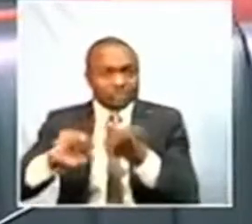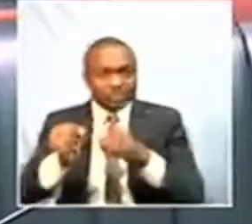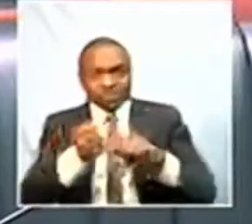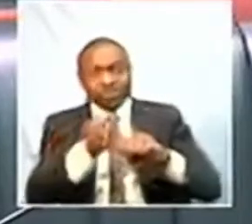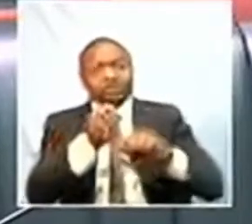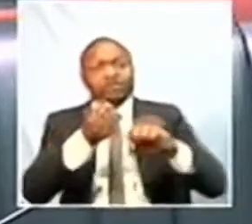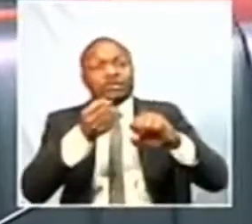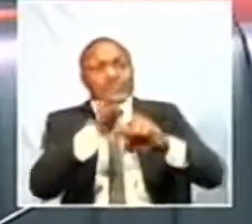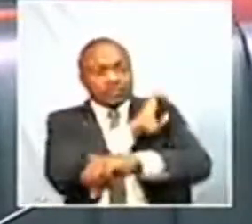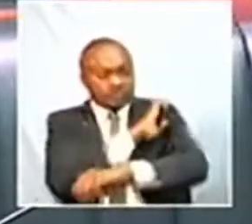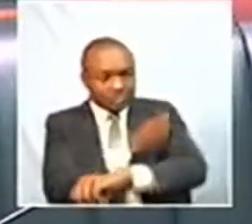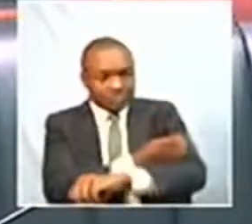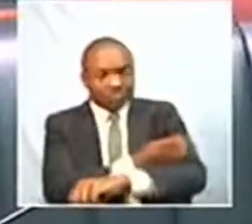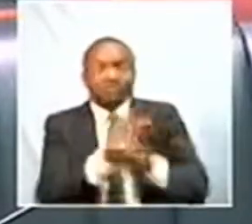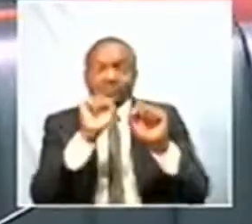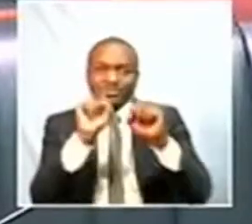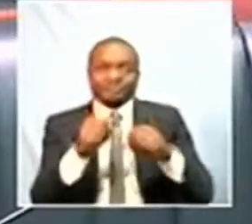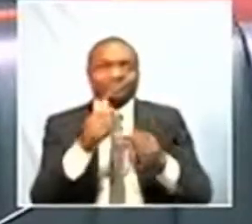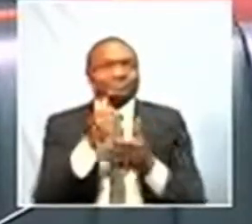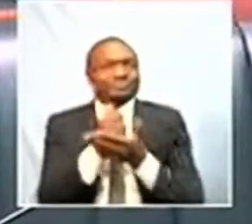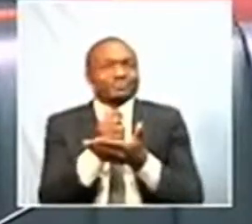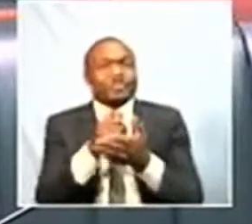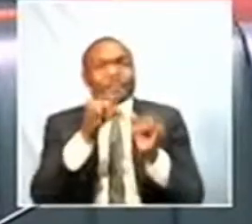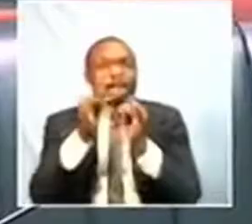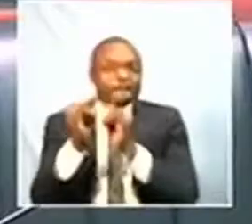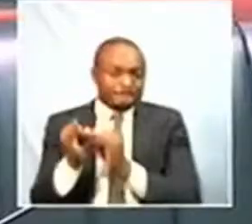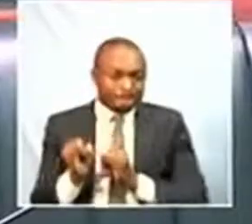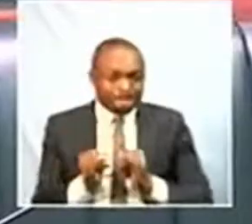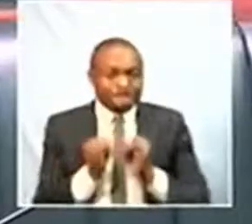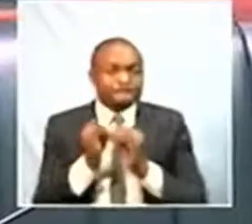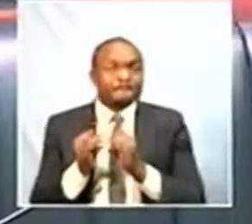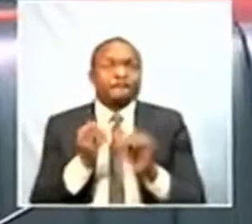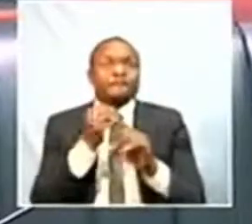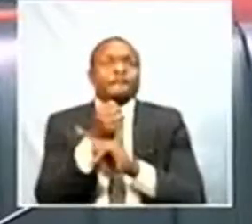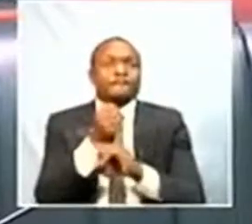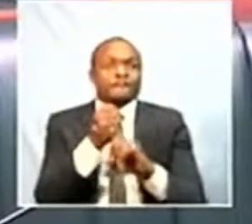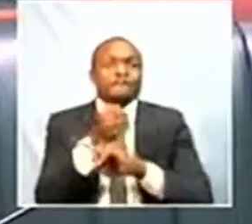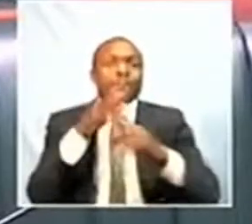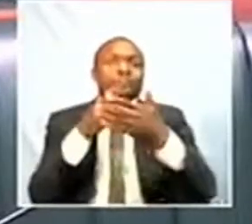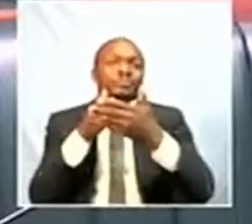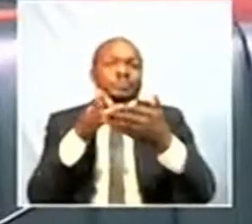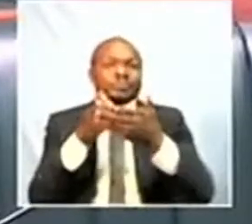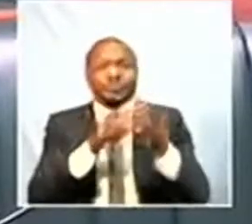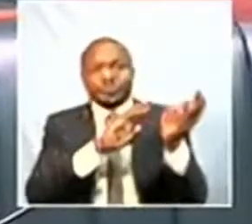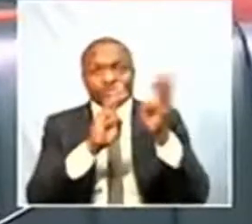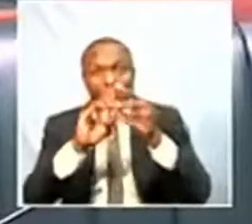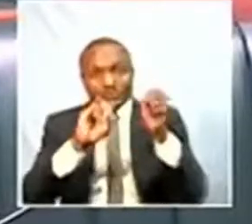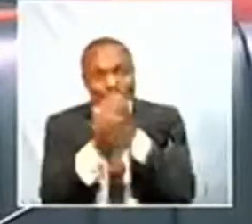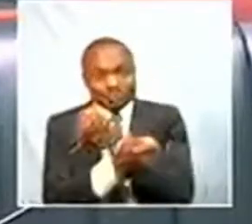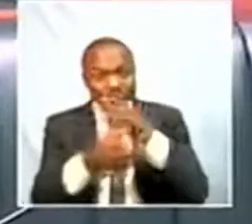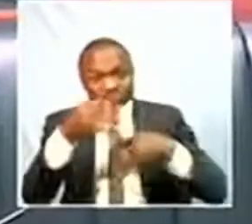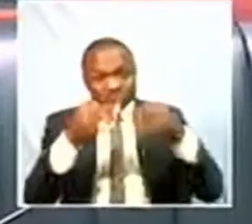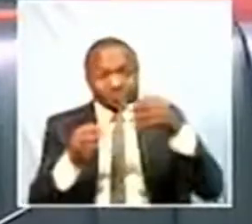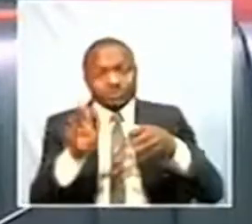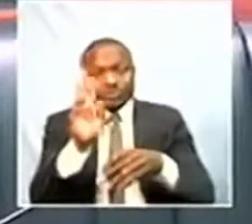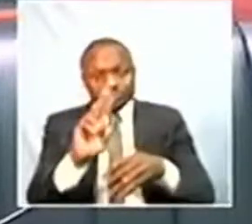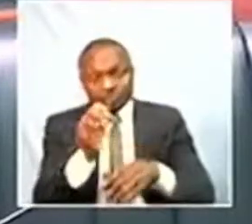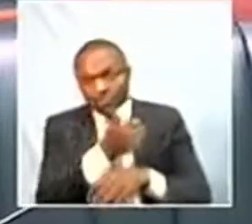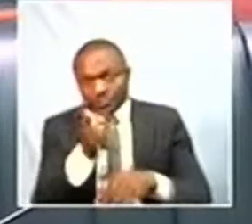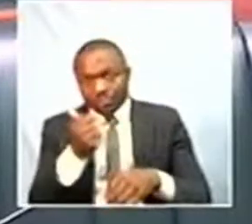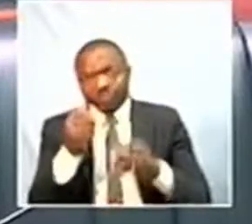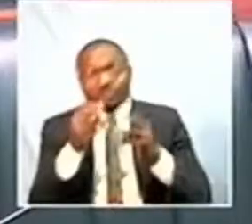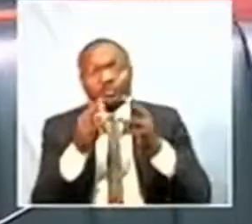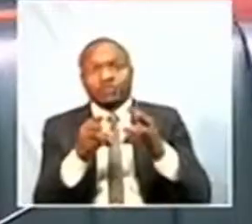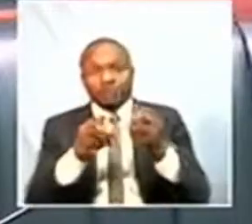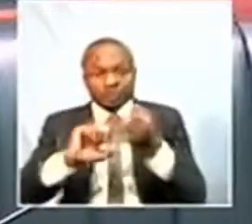energy that surely they can help implement the fight against climate change. What do I mean? If we use other ways of conserving